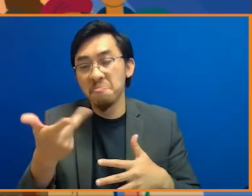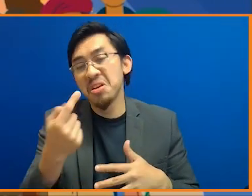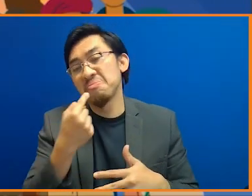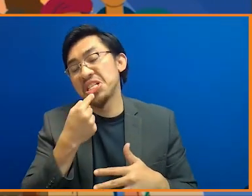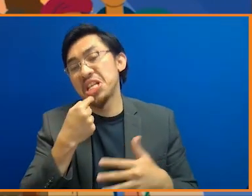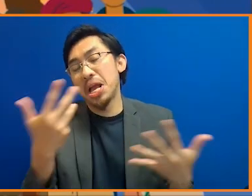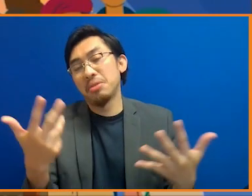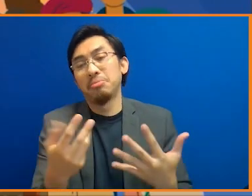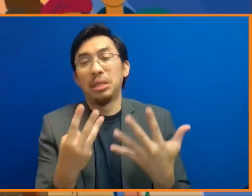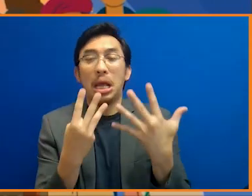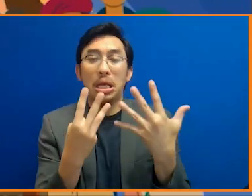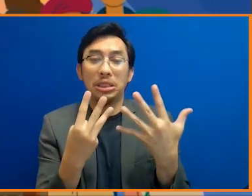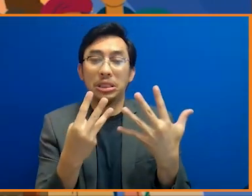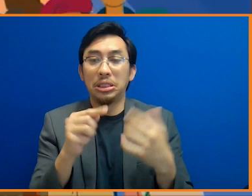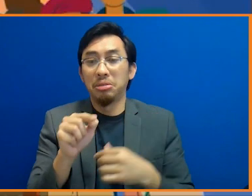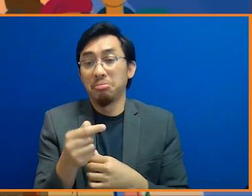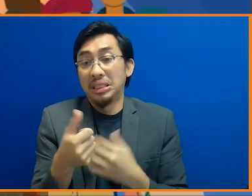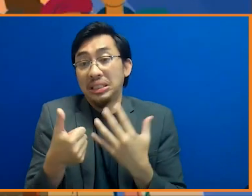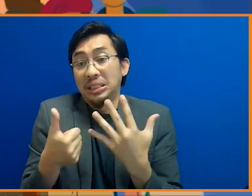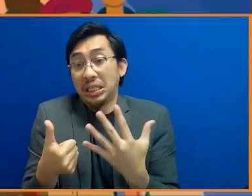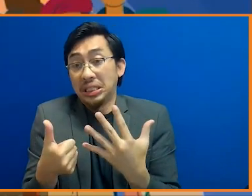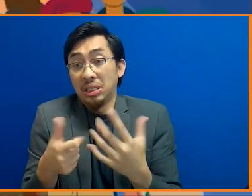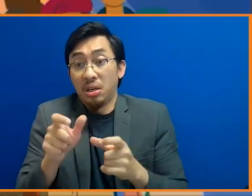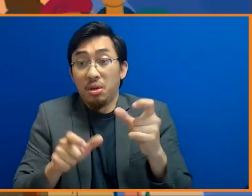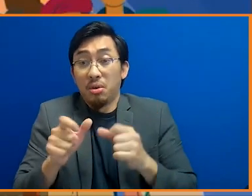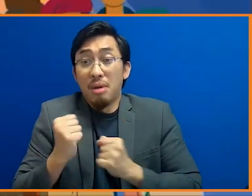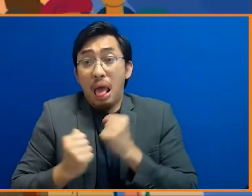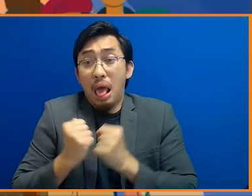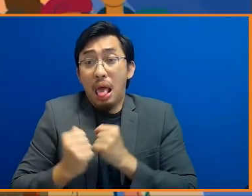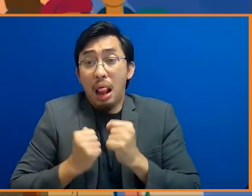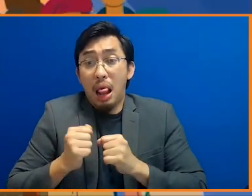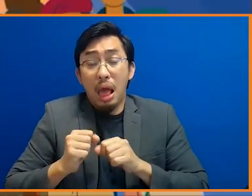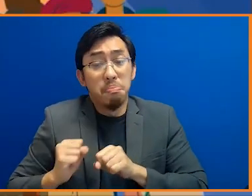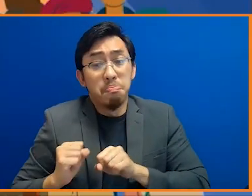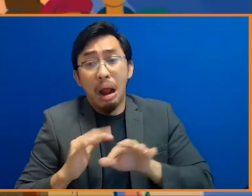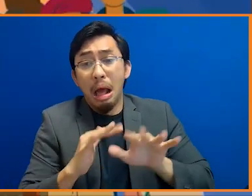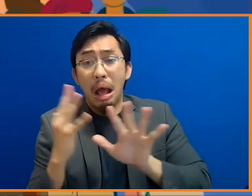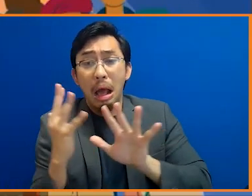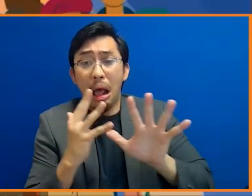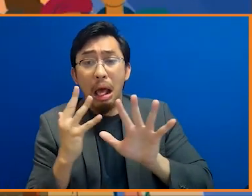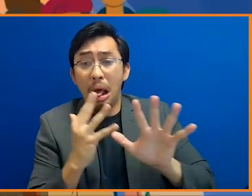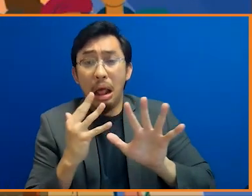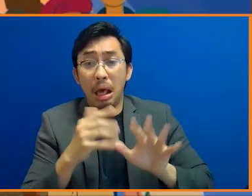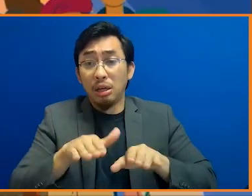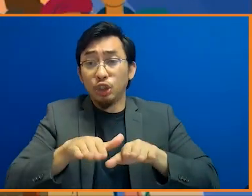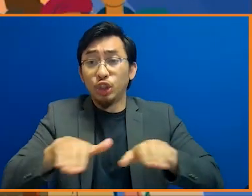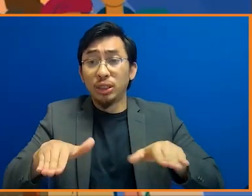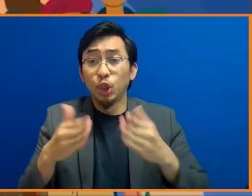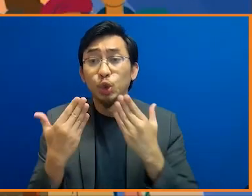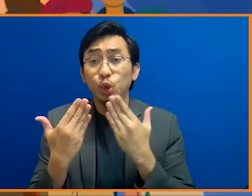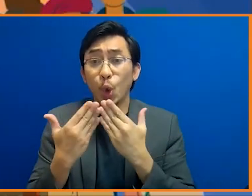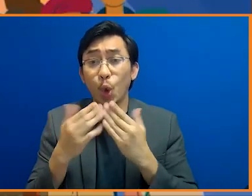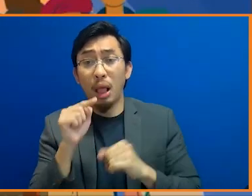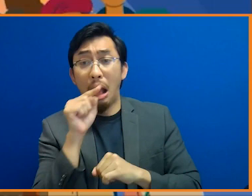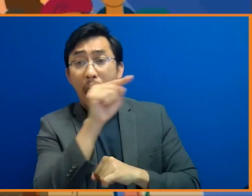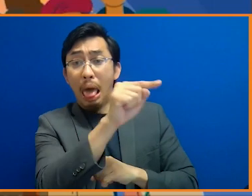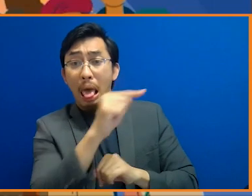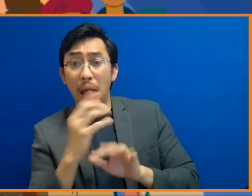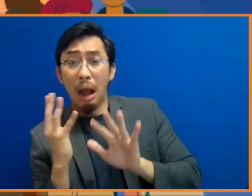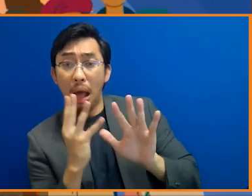earthquake occur, like let's say 8.6. So everyone running away from the coastal area, but your children's school is